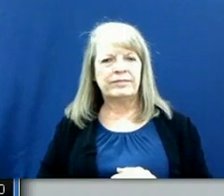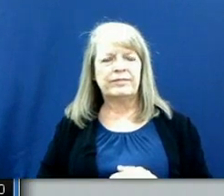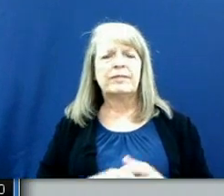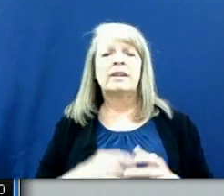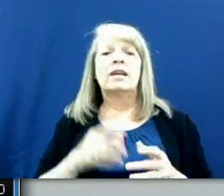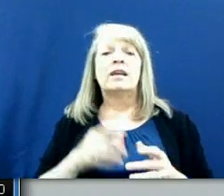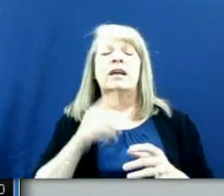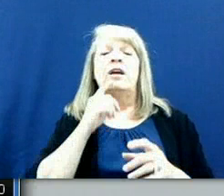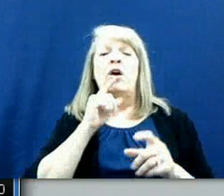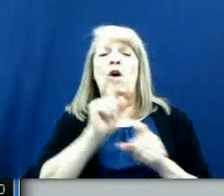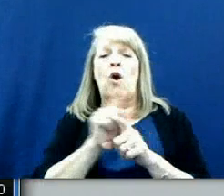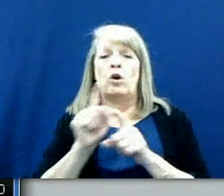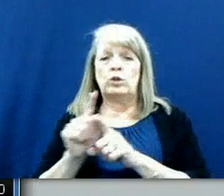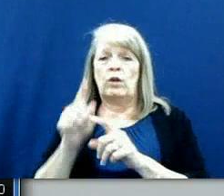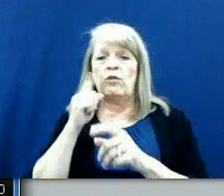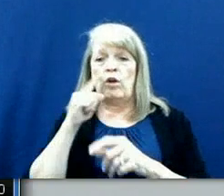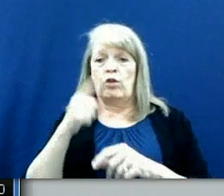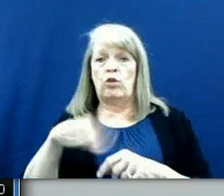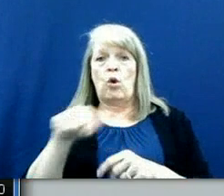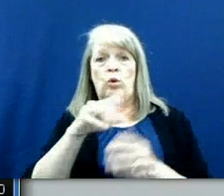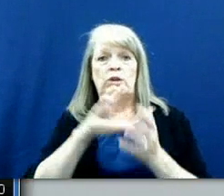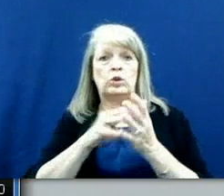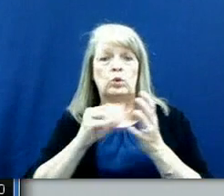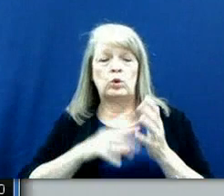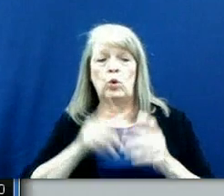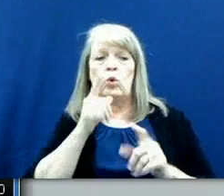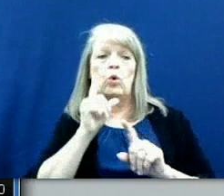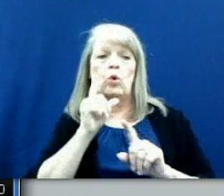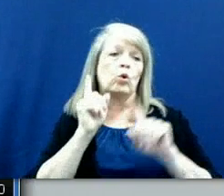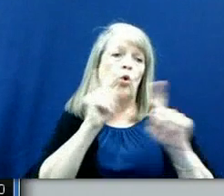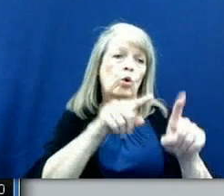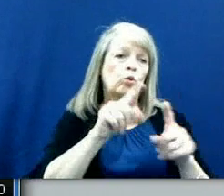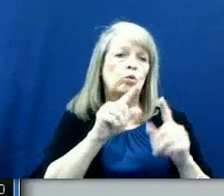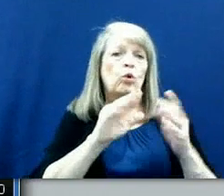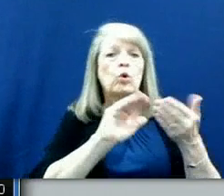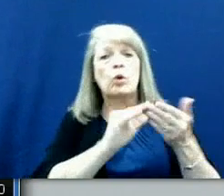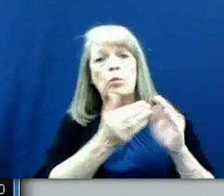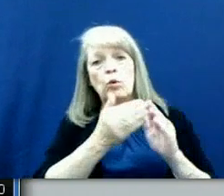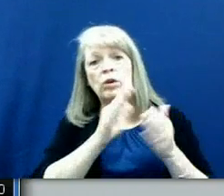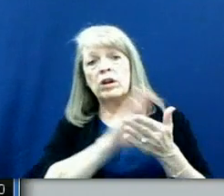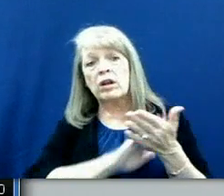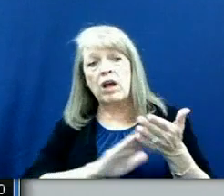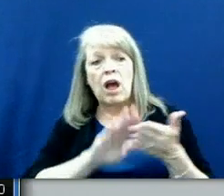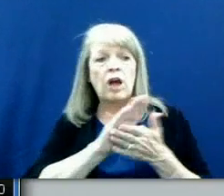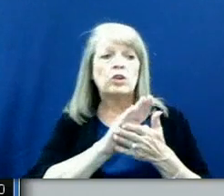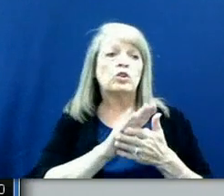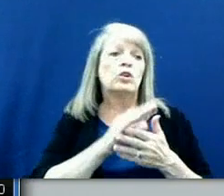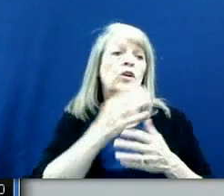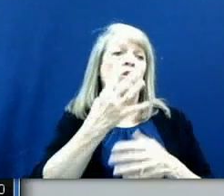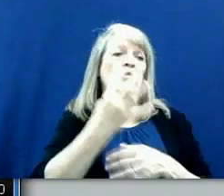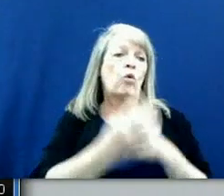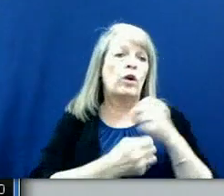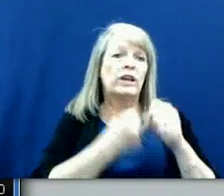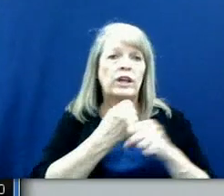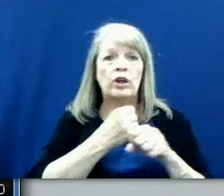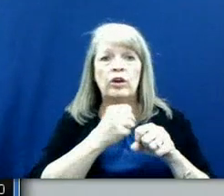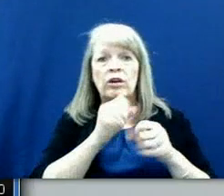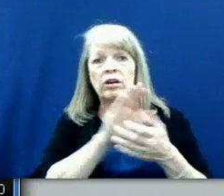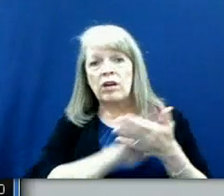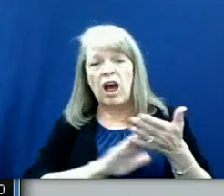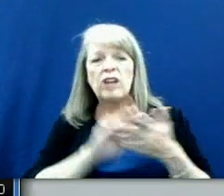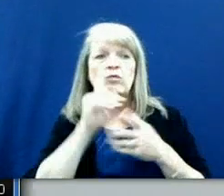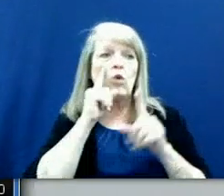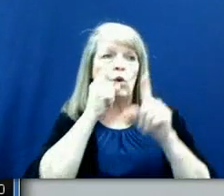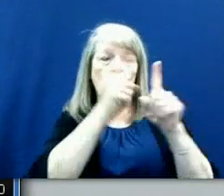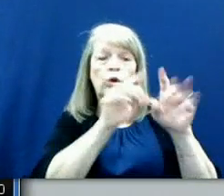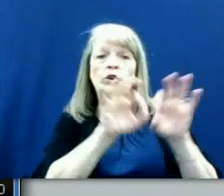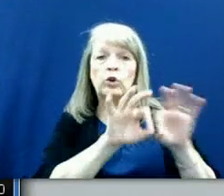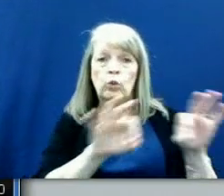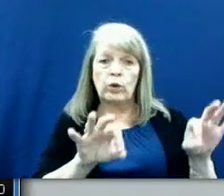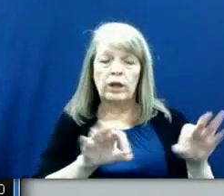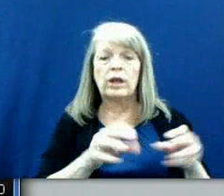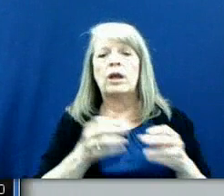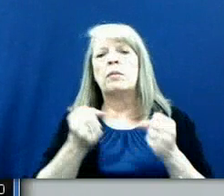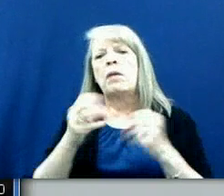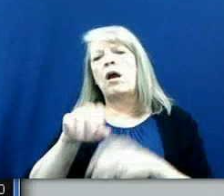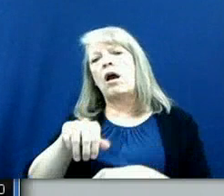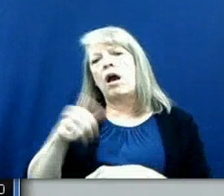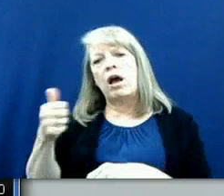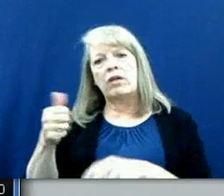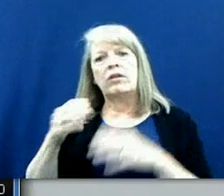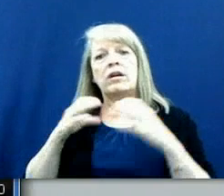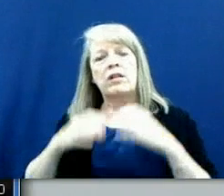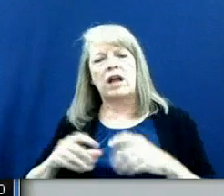In addition to the students who attend community or four-year colleges in a degree program, many clients attend other kinds of